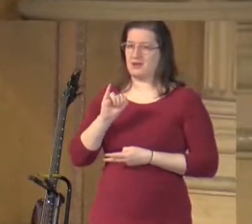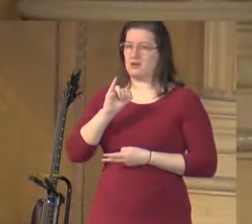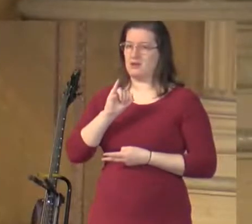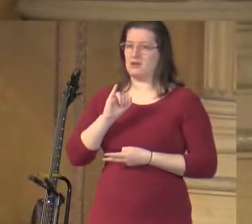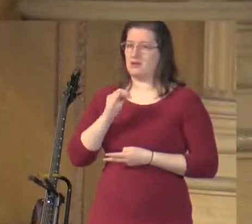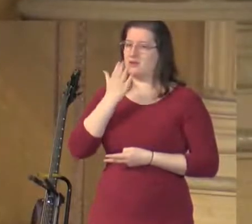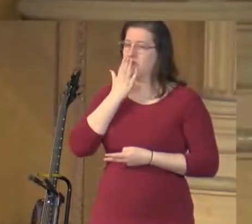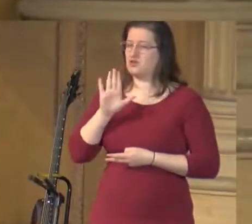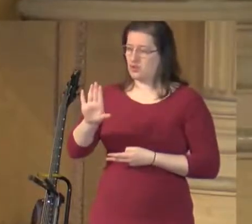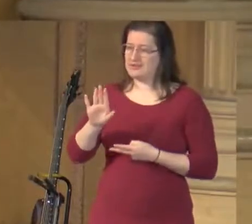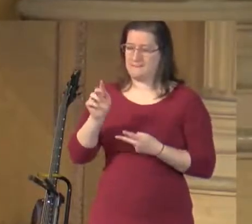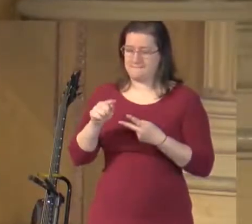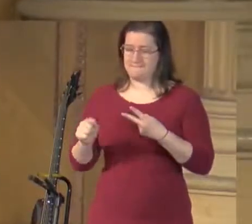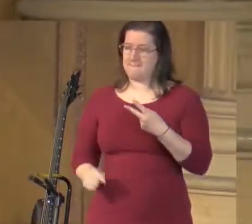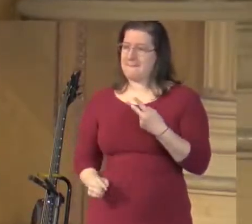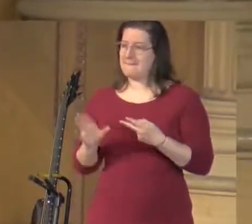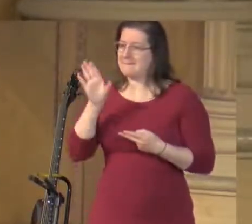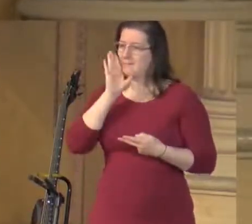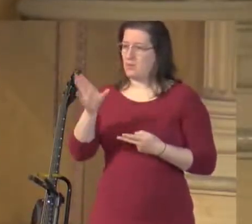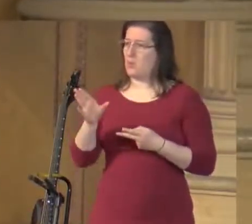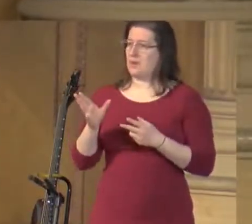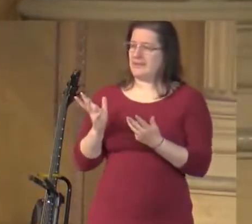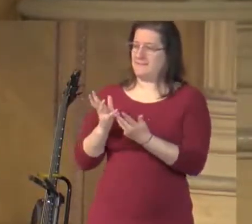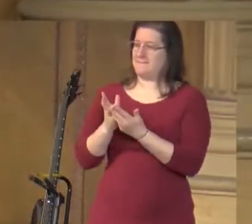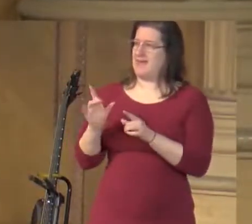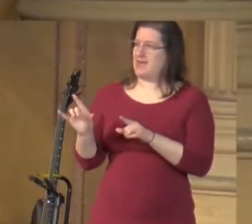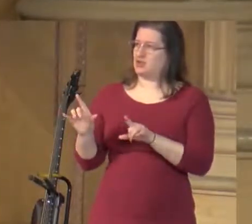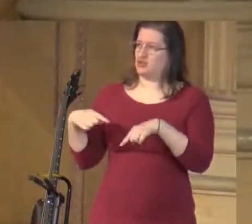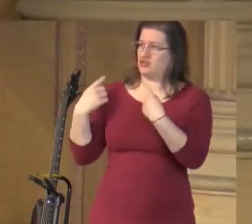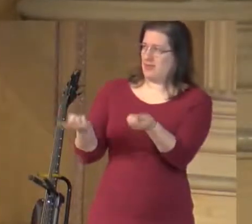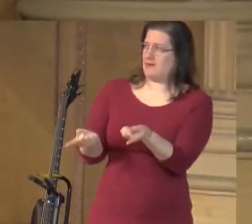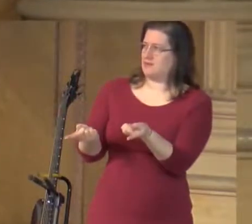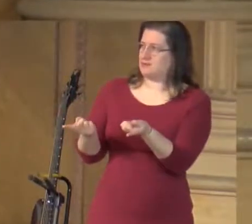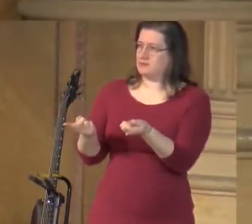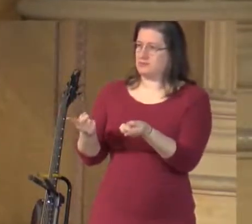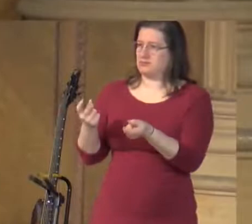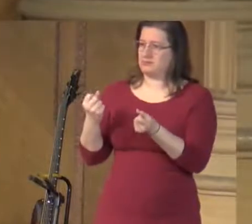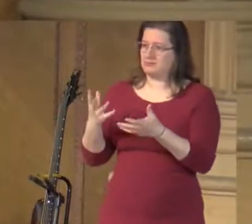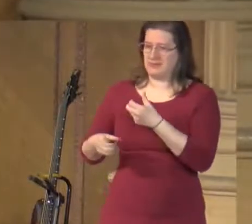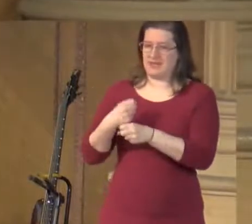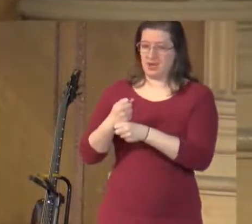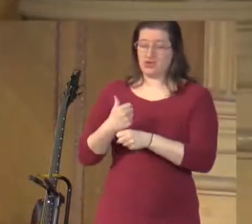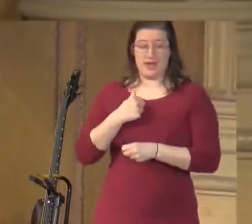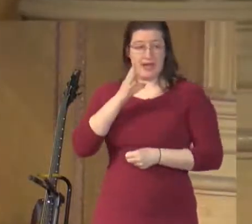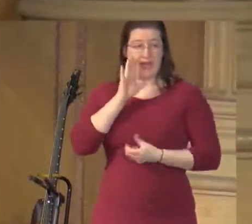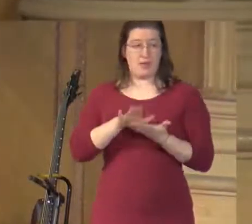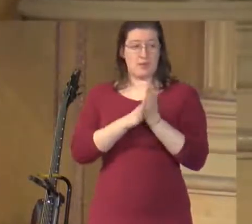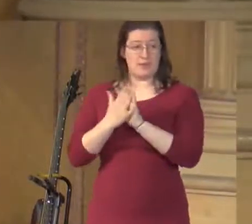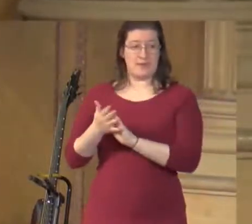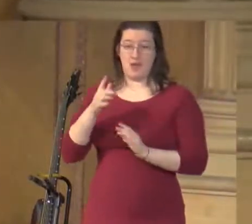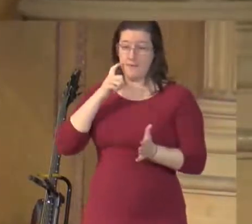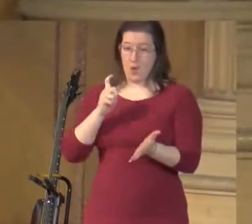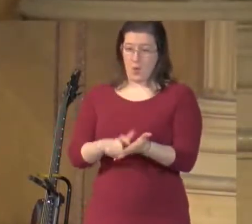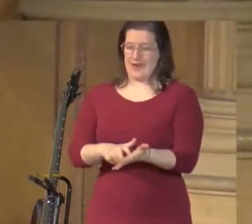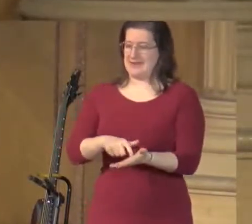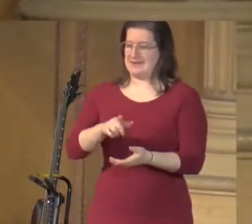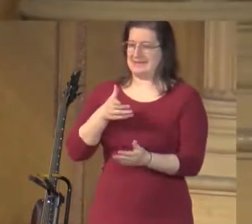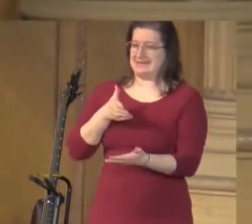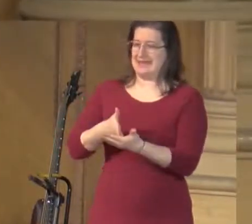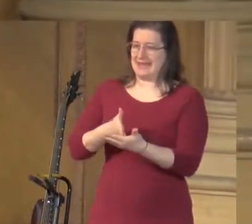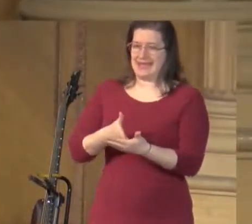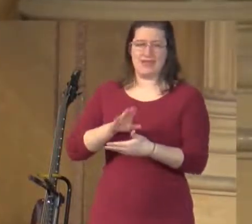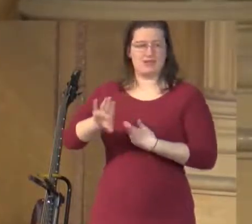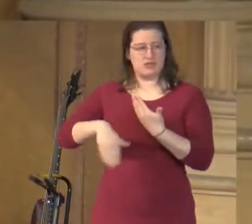years then I will draw near to you for judgment I'll be a swift witness against the sorcerers against the adulterers